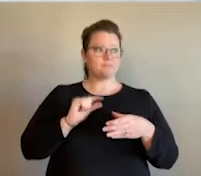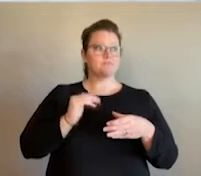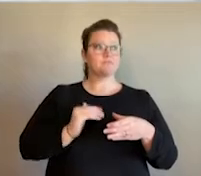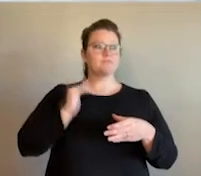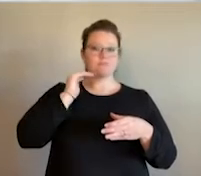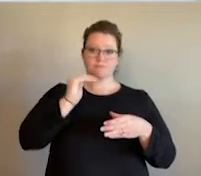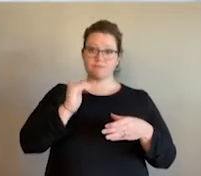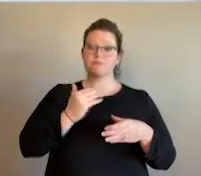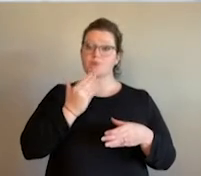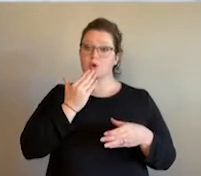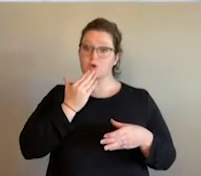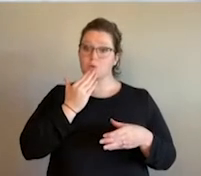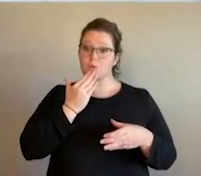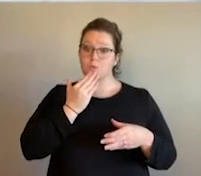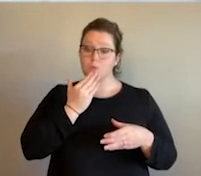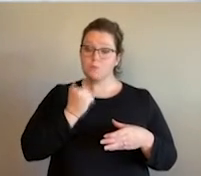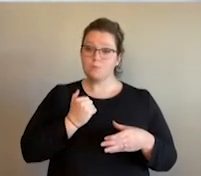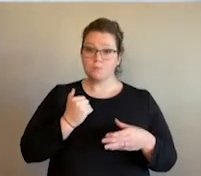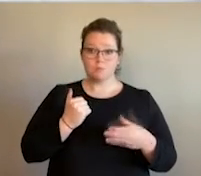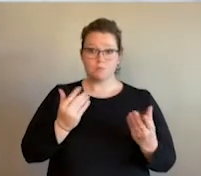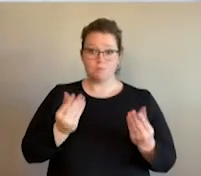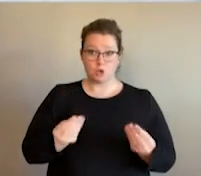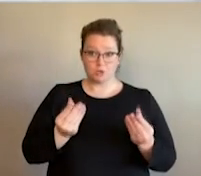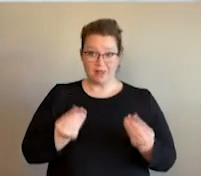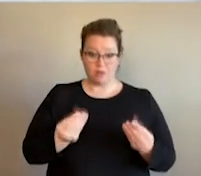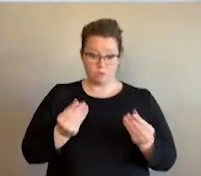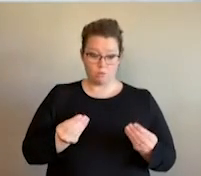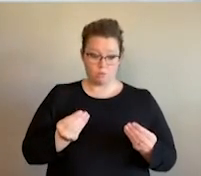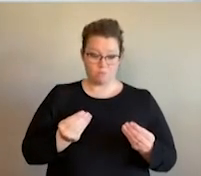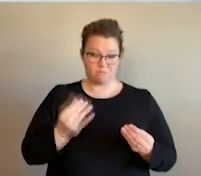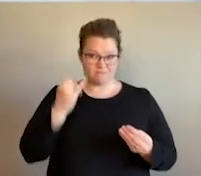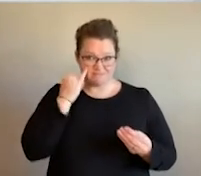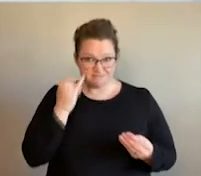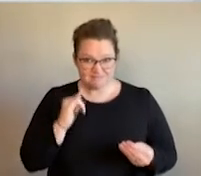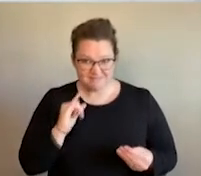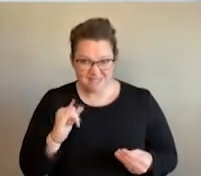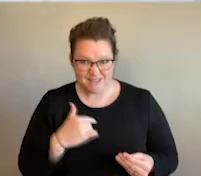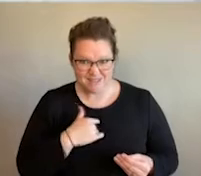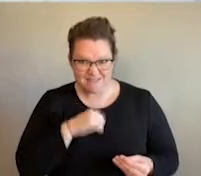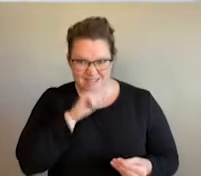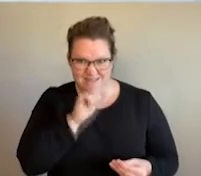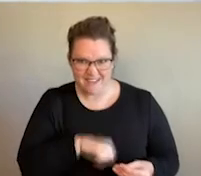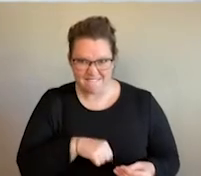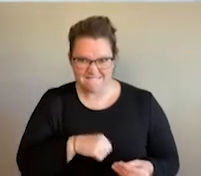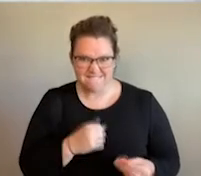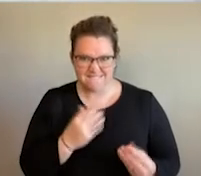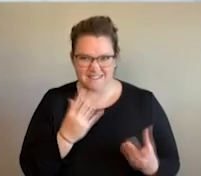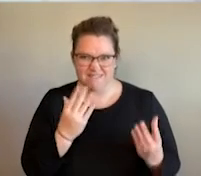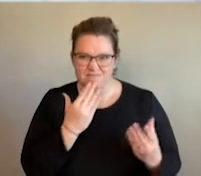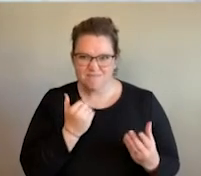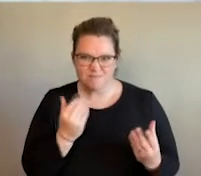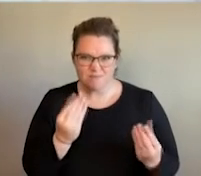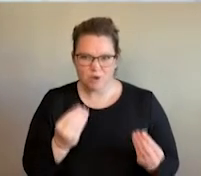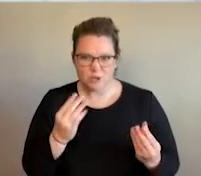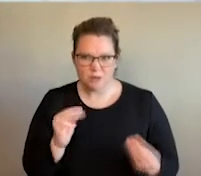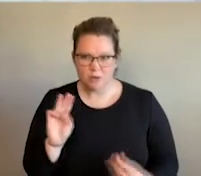I'll take a marshmallow. And if you really are like me, I love marshmallows, so I'm going to take 2.